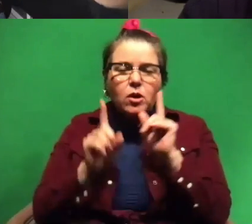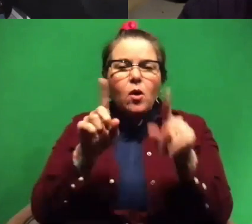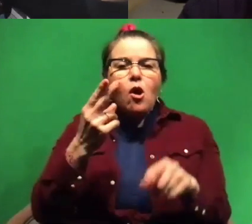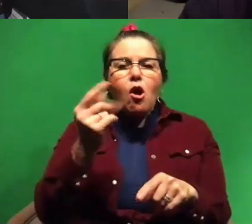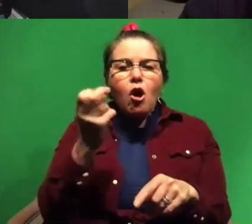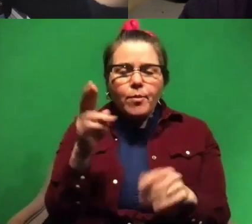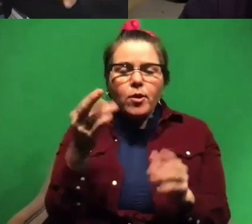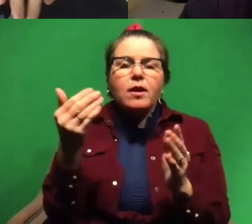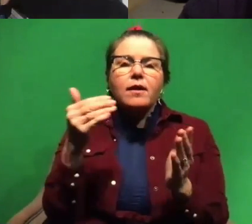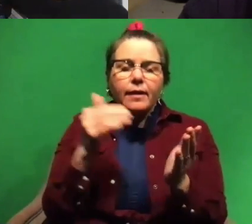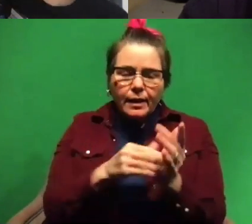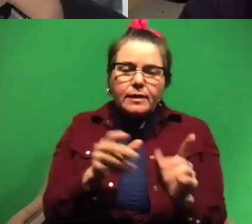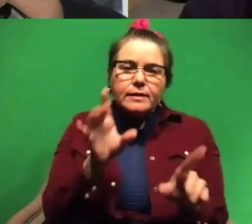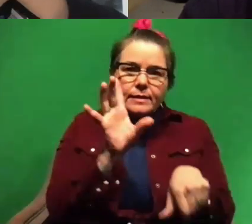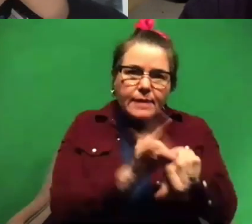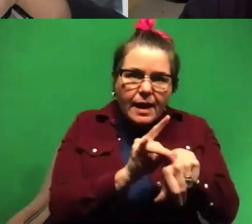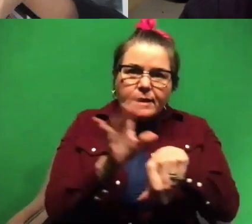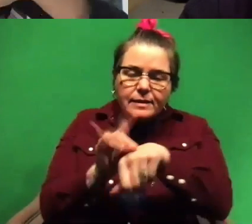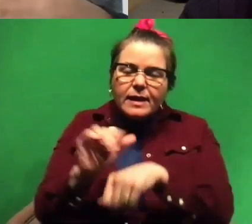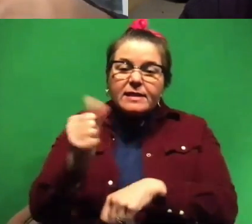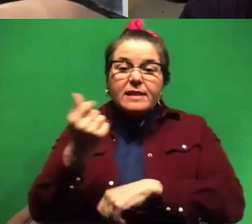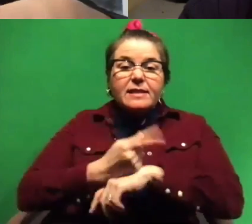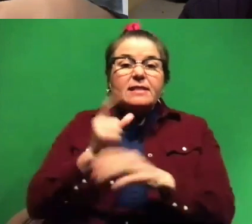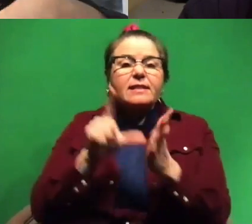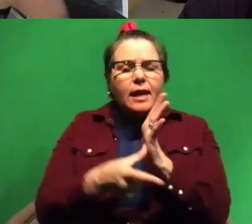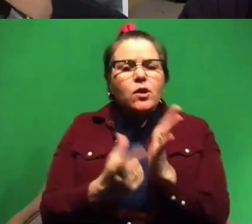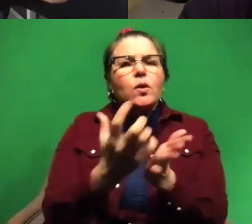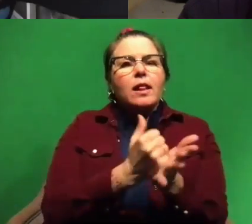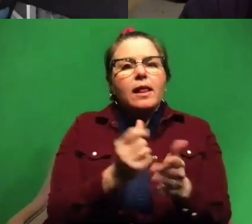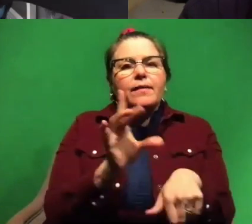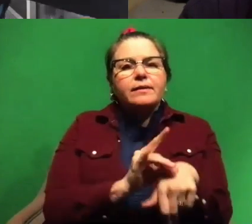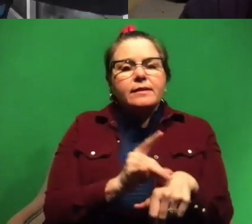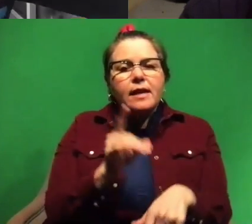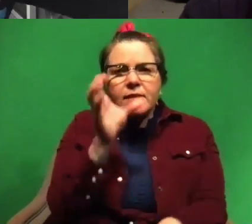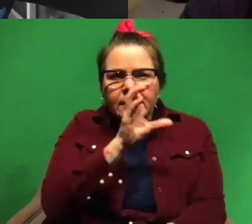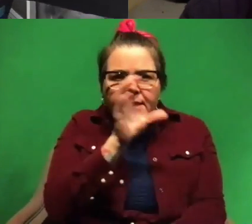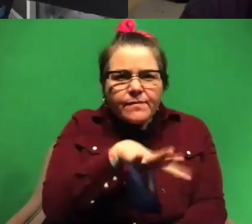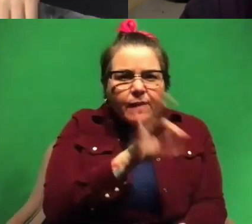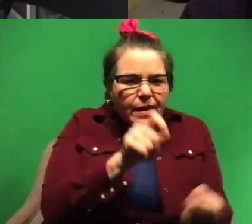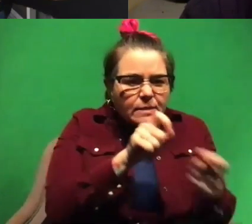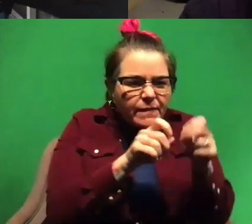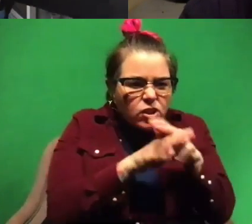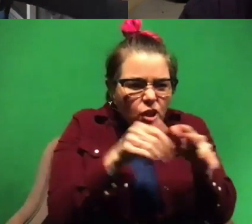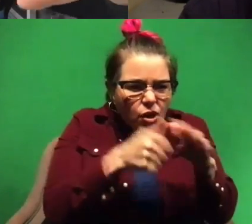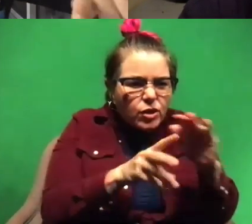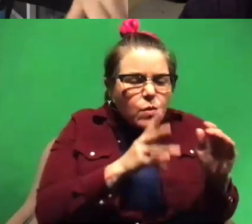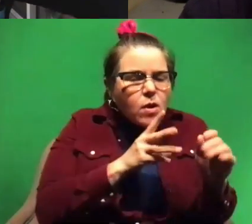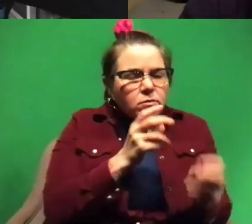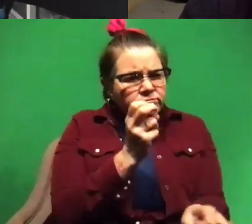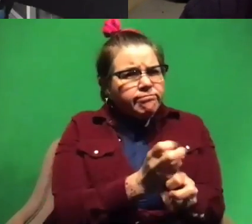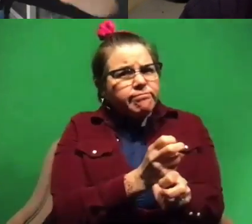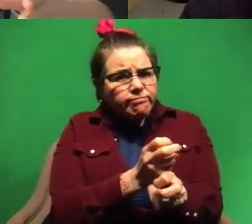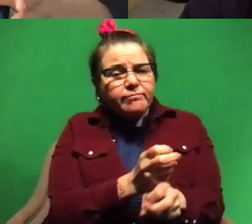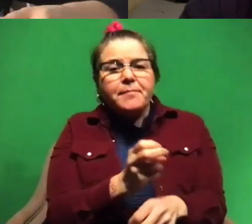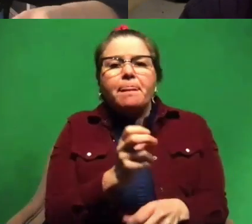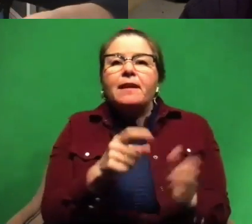we tagged sharks. And then 10 days later, I go back to collect those tags and I have to find the shark again underwater. And it's really hard. And sometimes